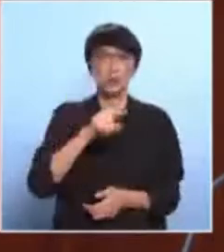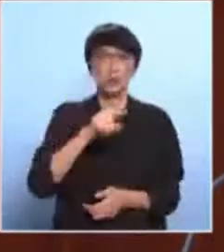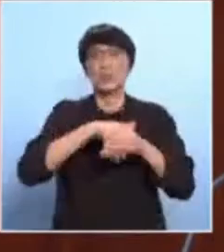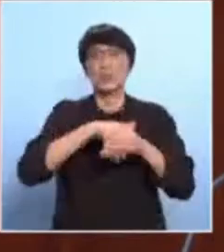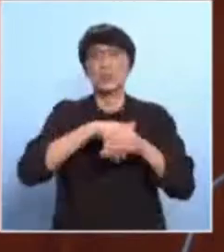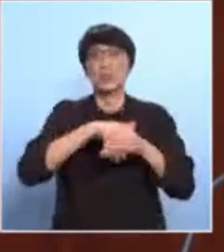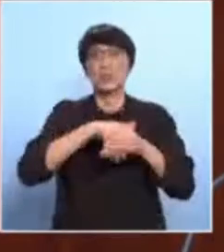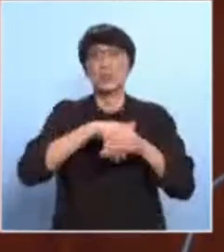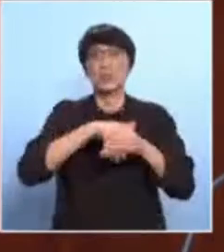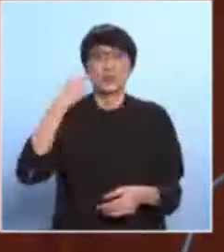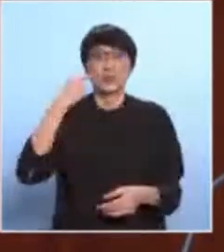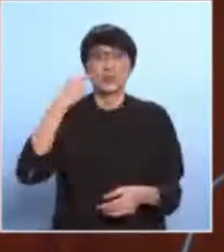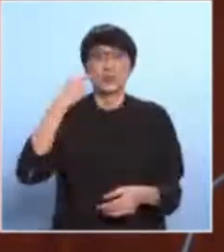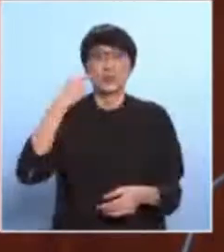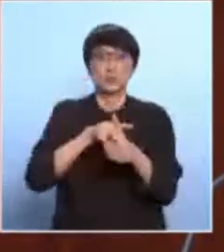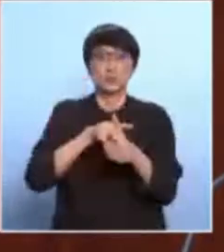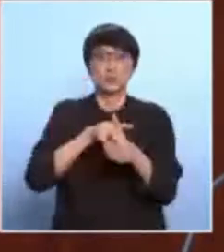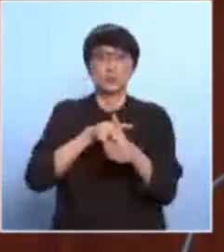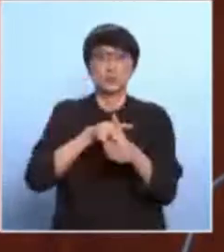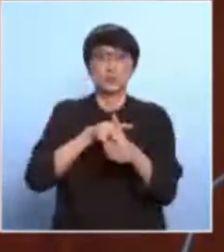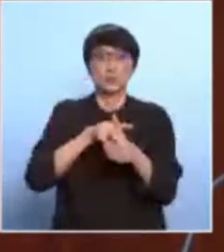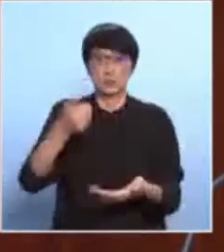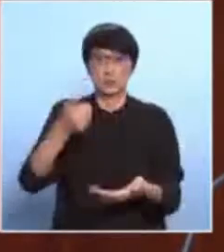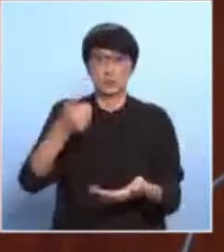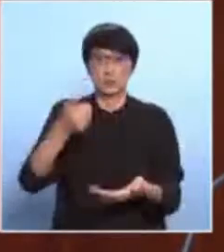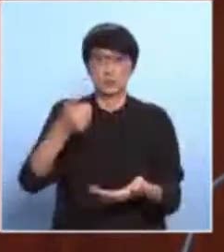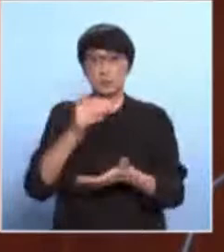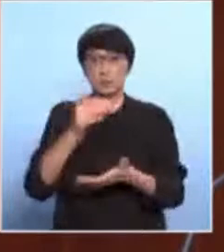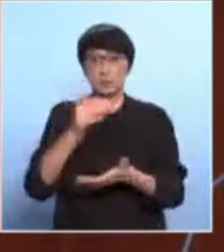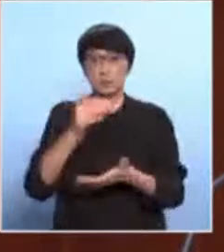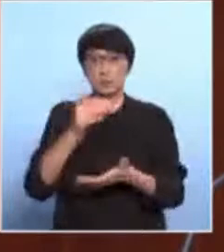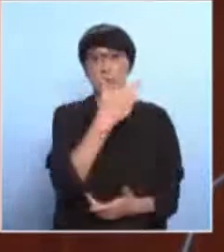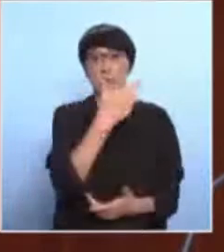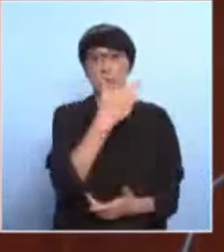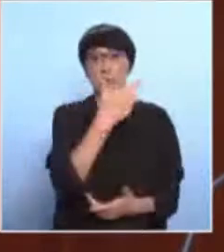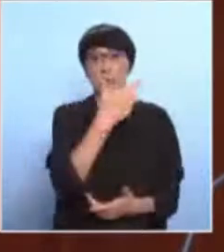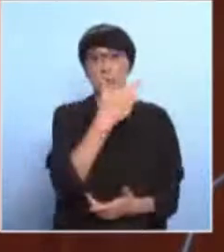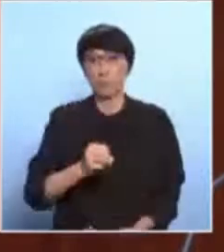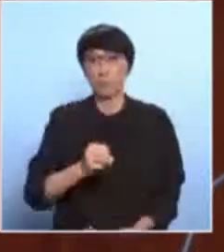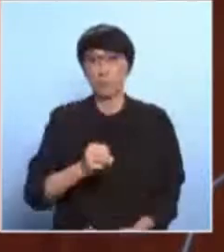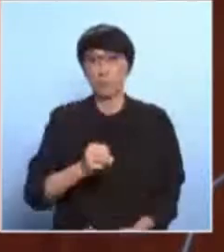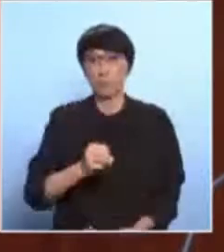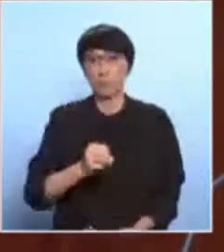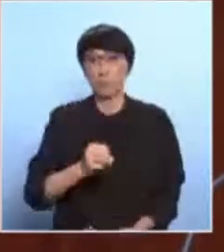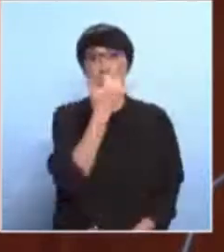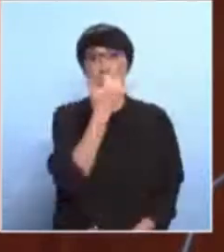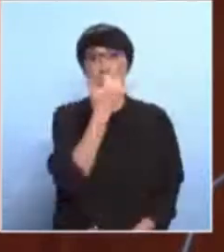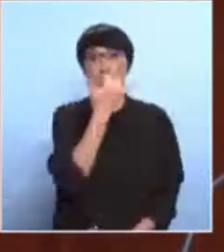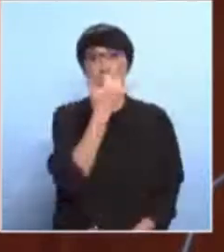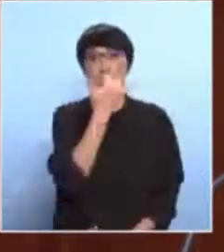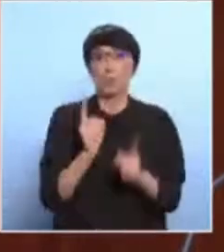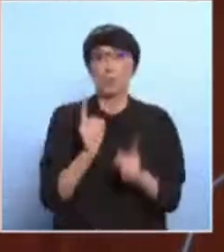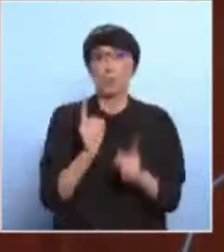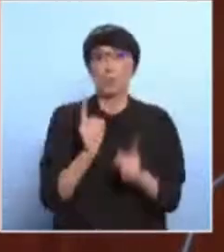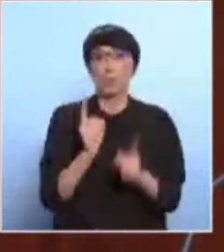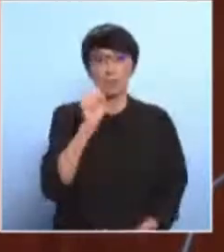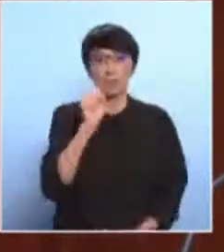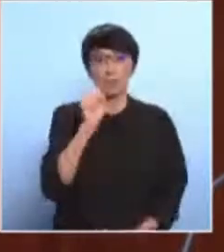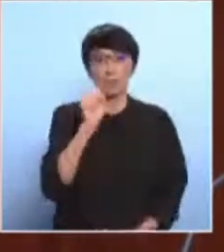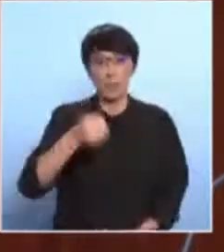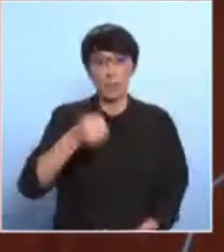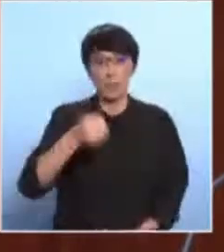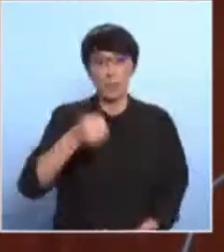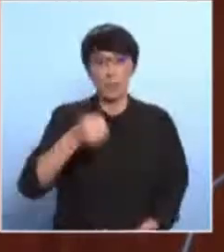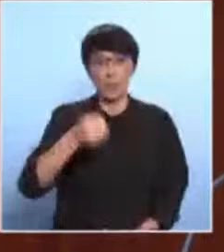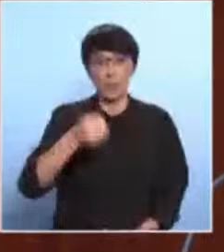the compulsory sale application threshold from 80% of ownership to 60% to 70% with reference to the building